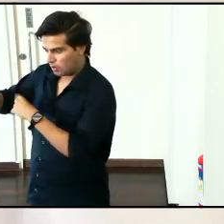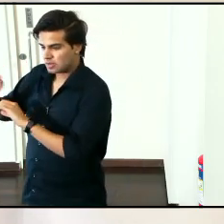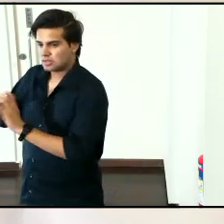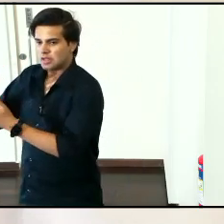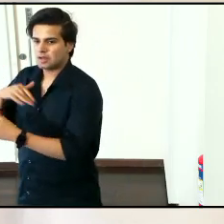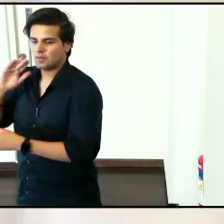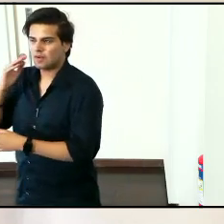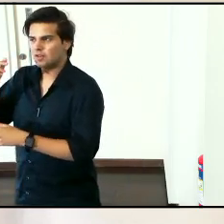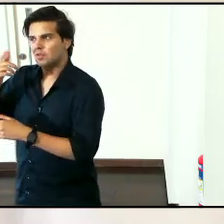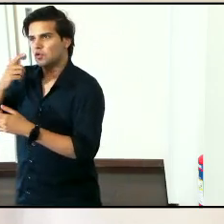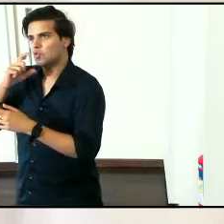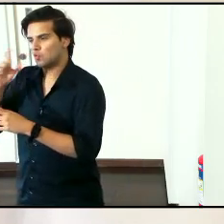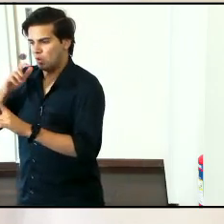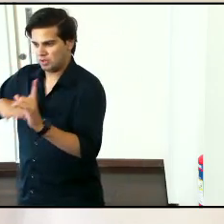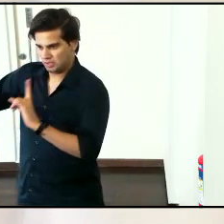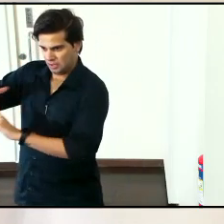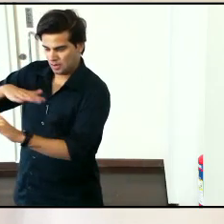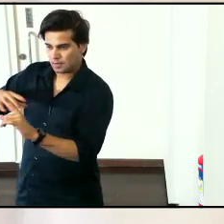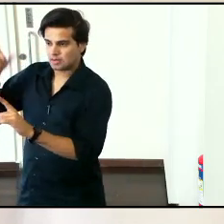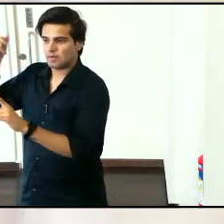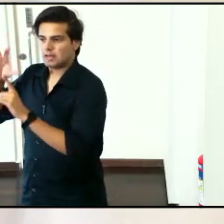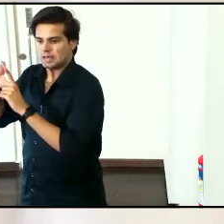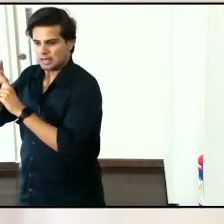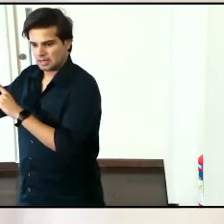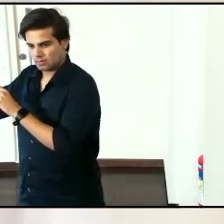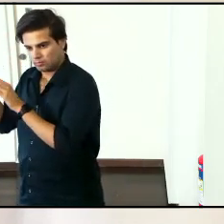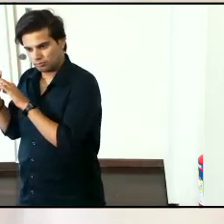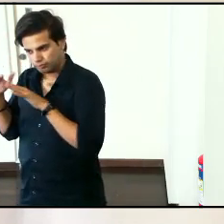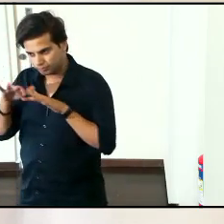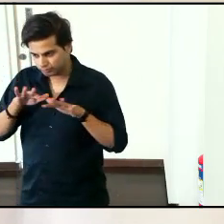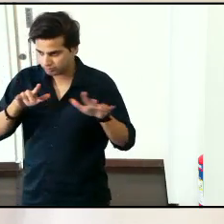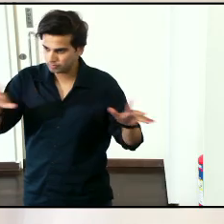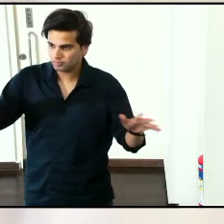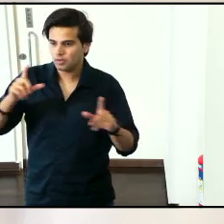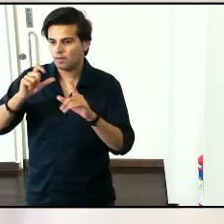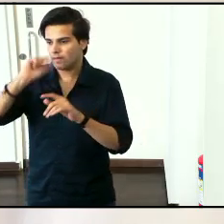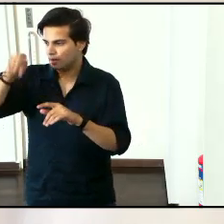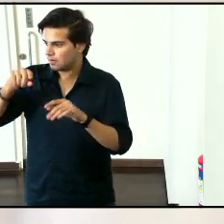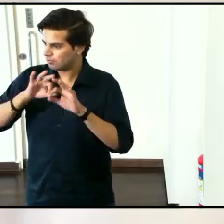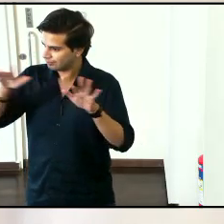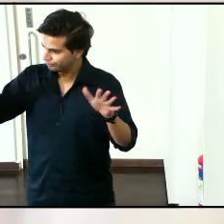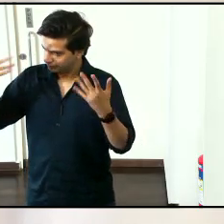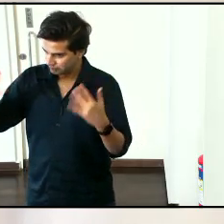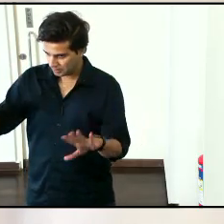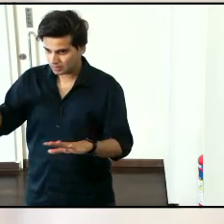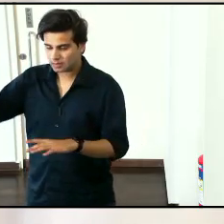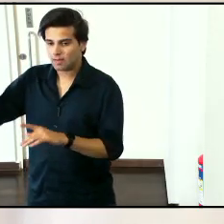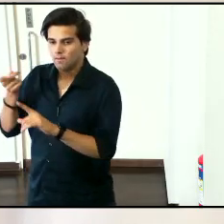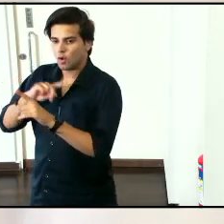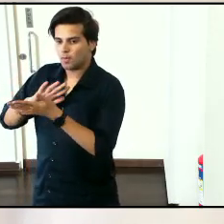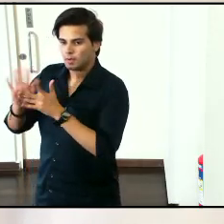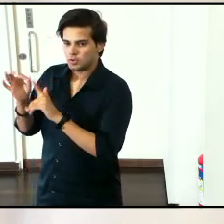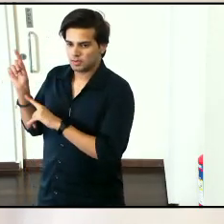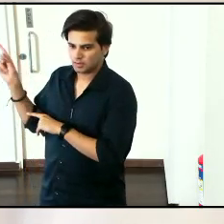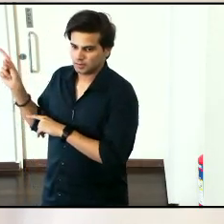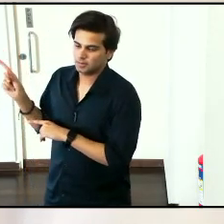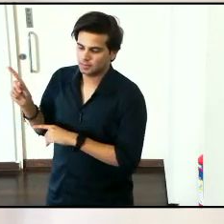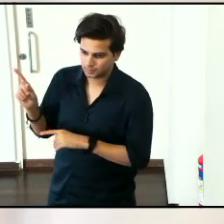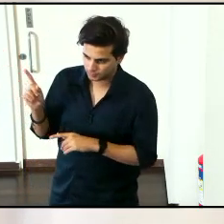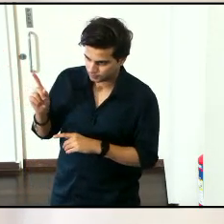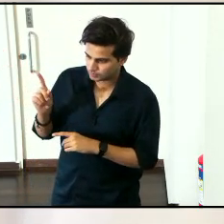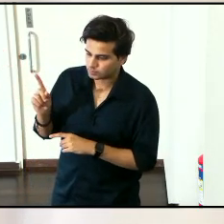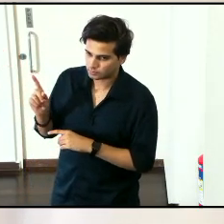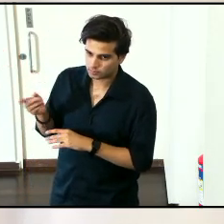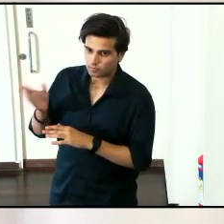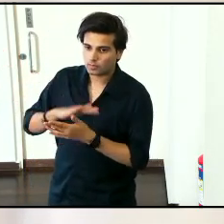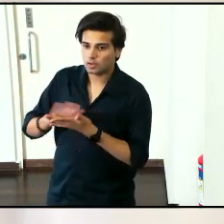a college campus in Delhi, and then it spread to many other parts of the country. This is from the Himachal University.